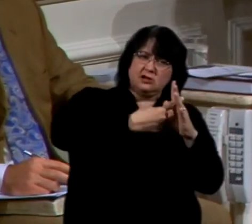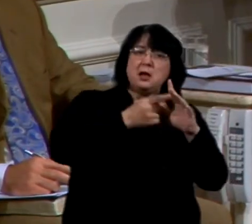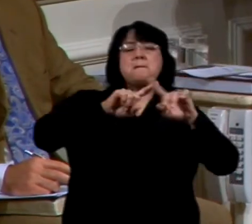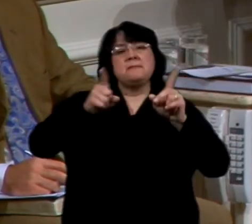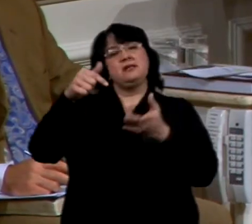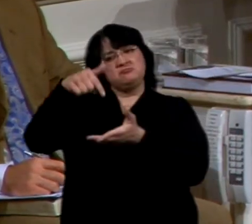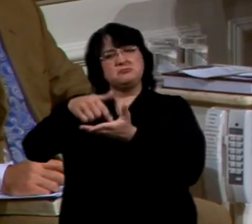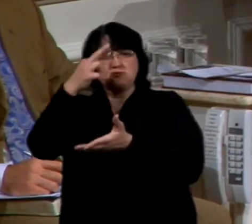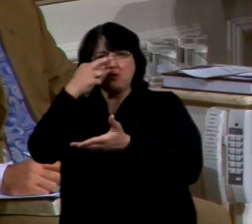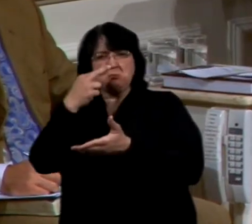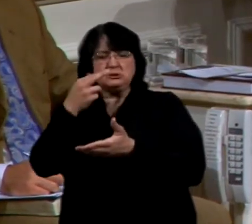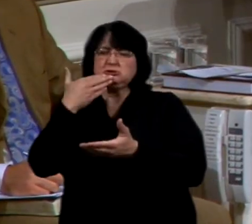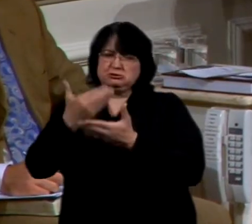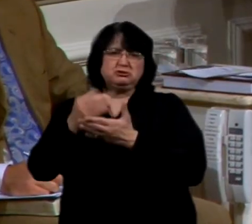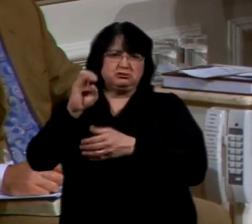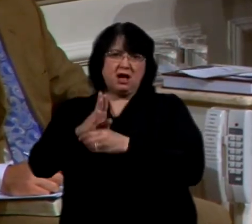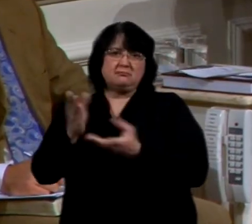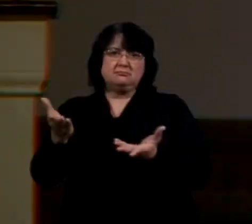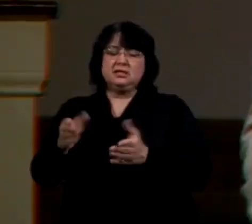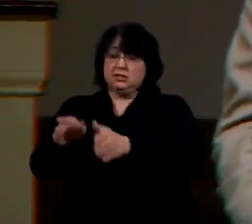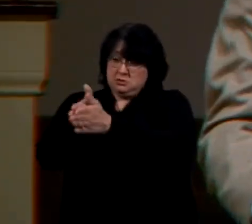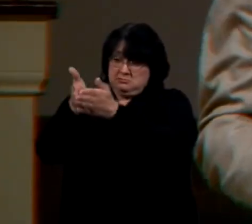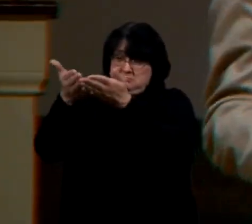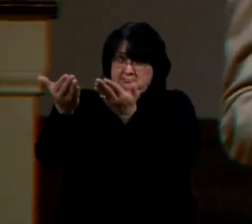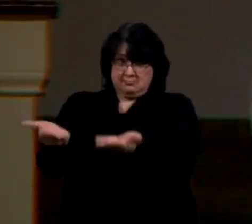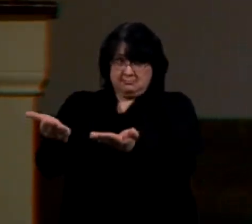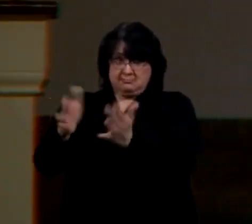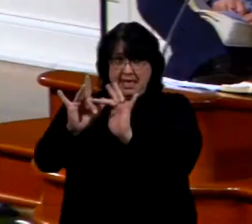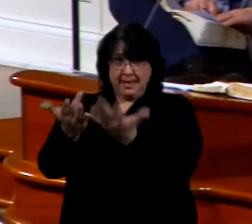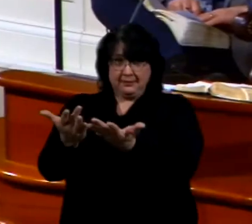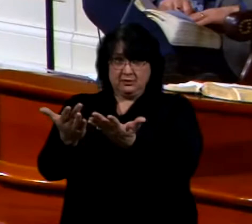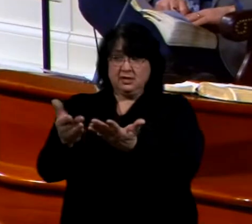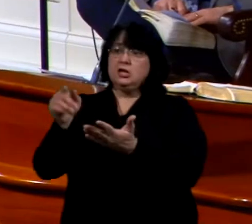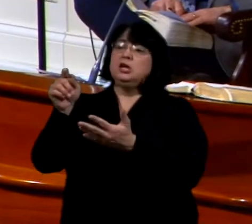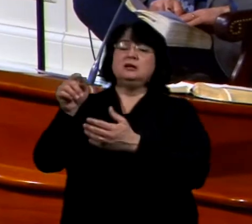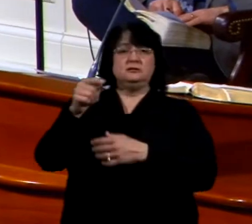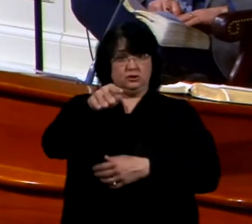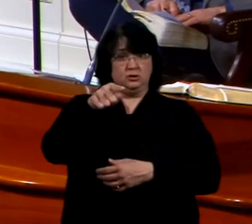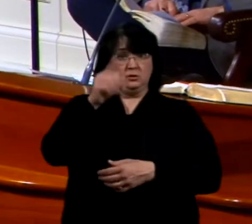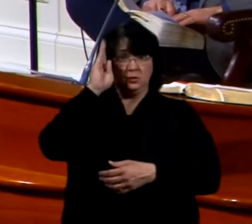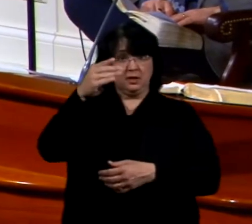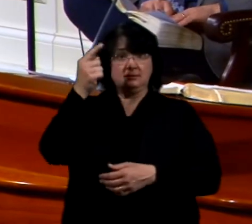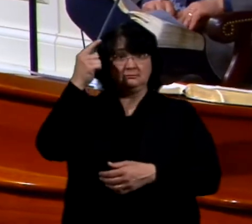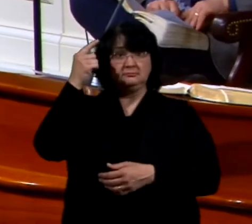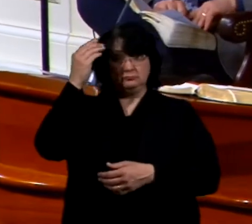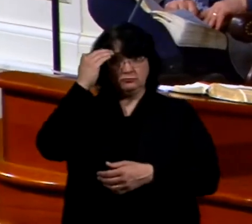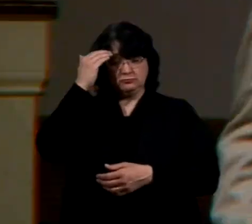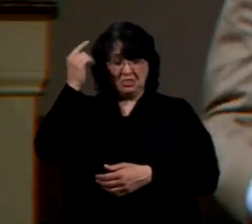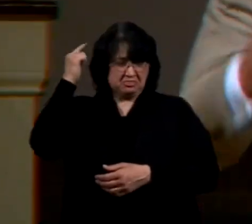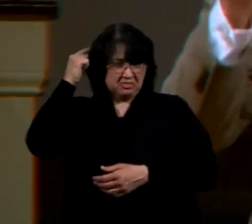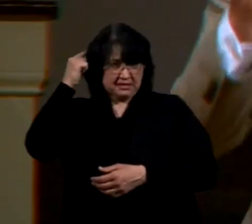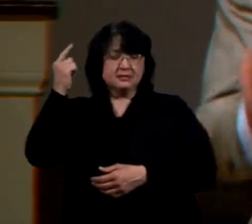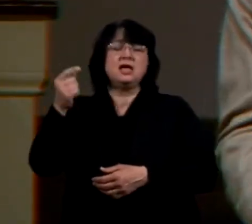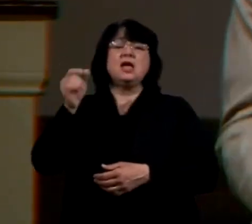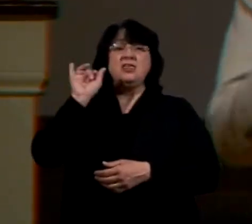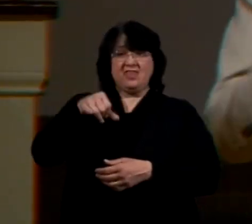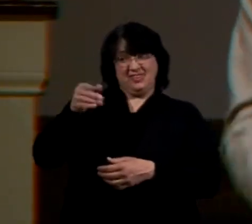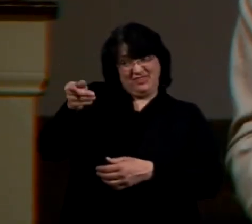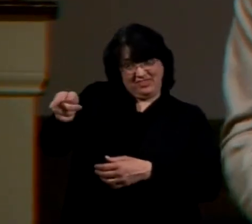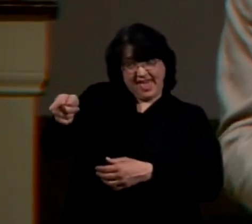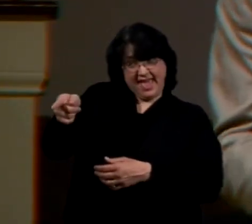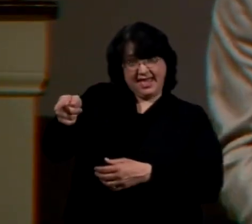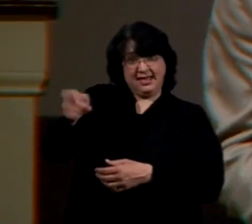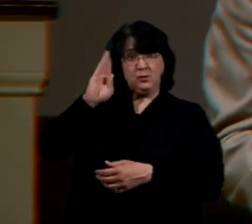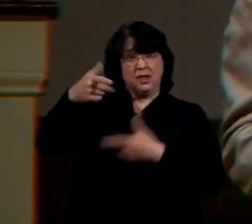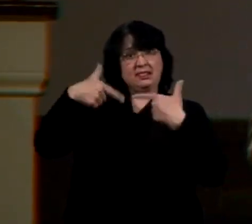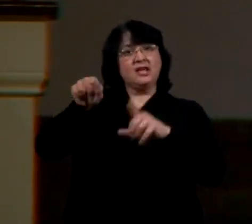amen? And so you're going to go pull it out, and you're going to presume, and this is the right kind of presumption, that they are going to let